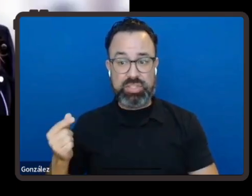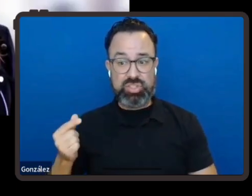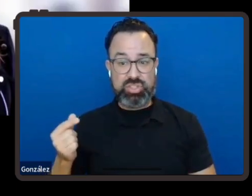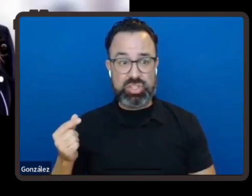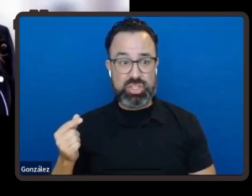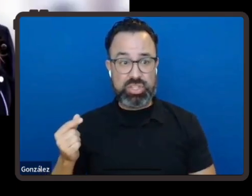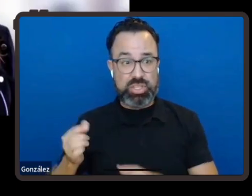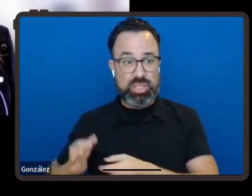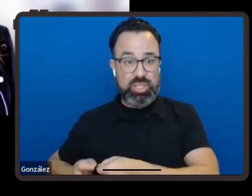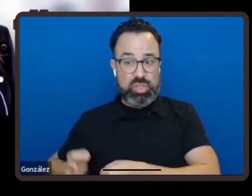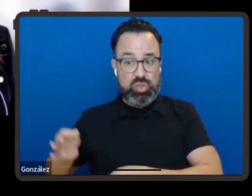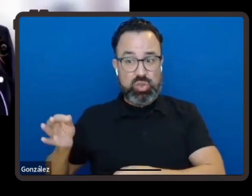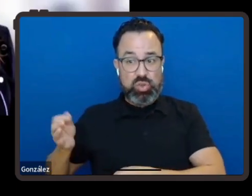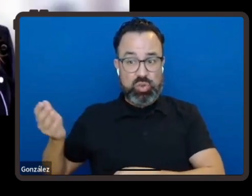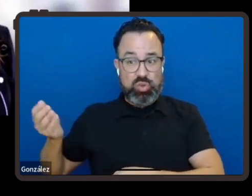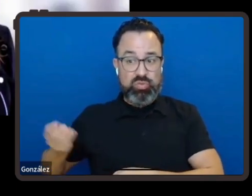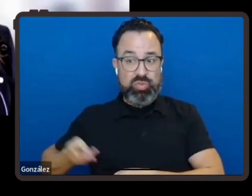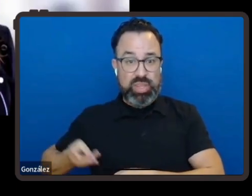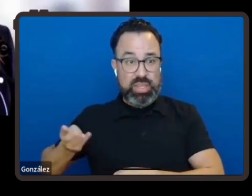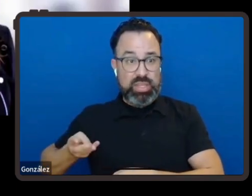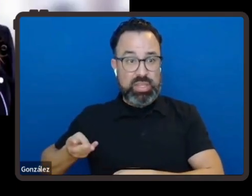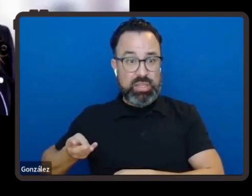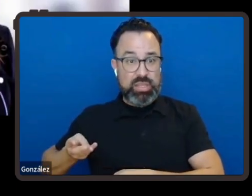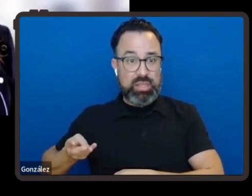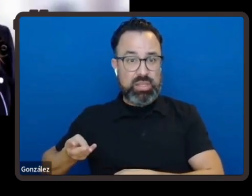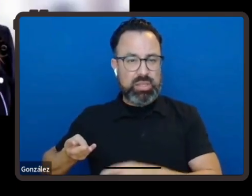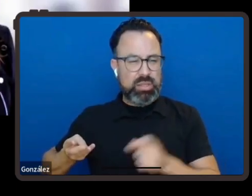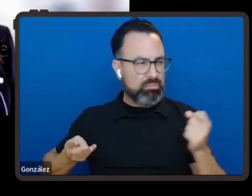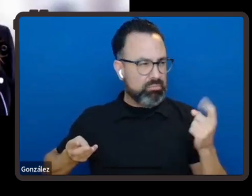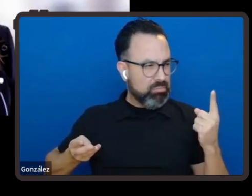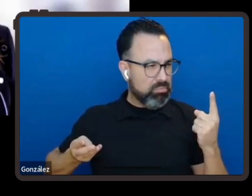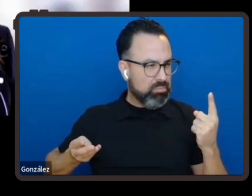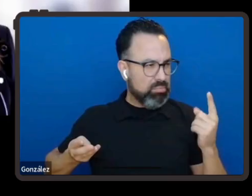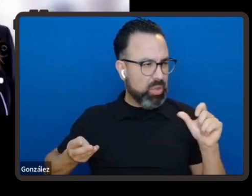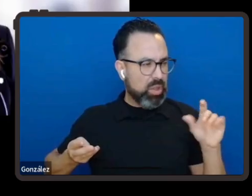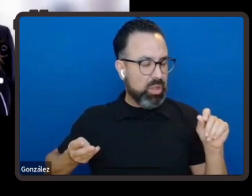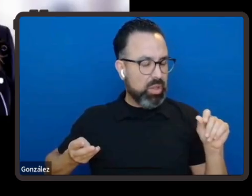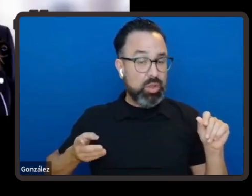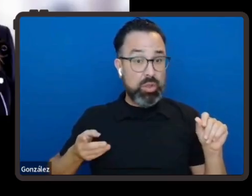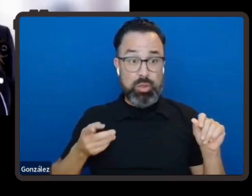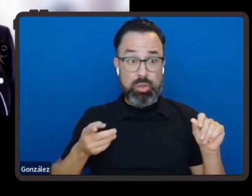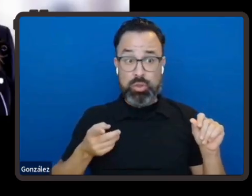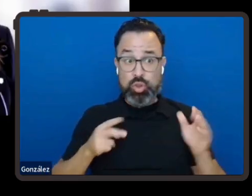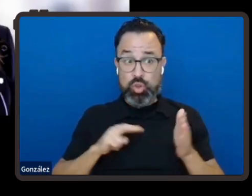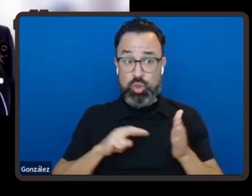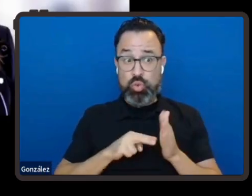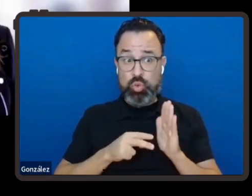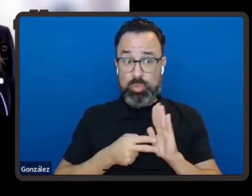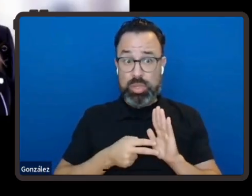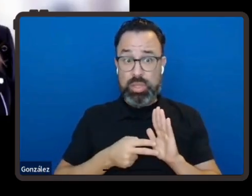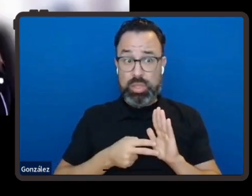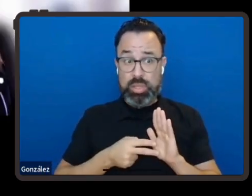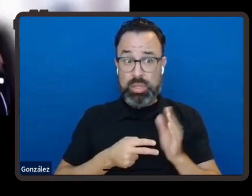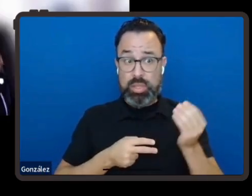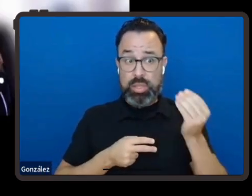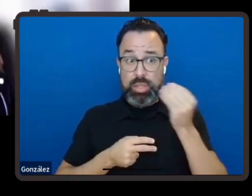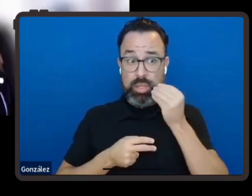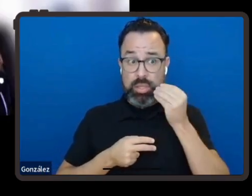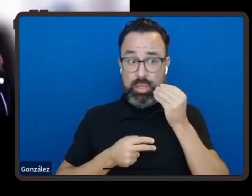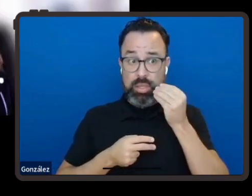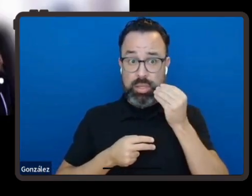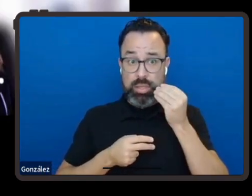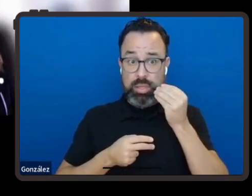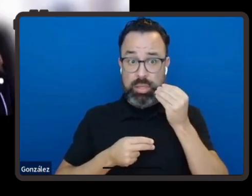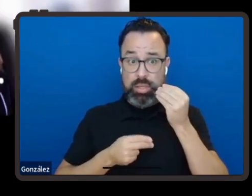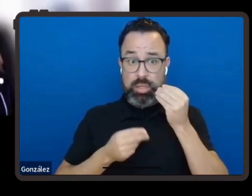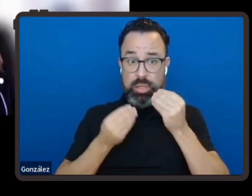Claudia, are you understanding? You mean that it goes back from oral eating into G-tube eating? Is